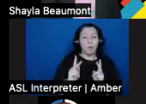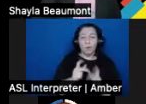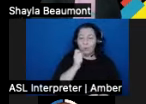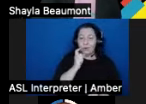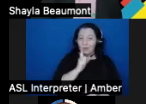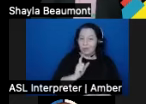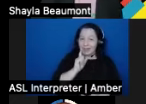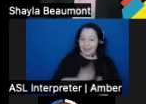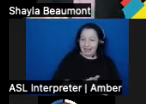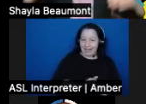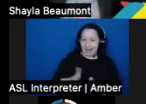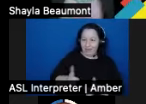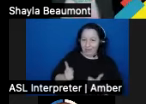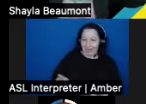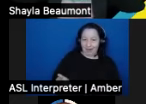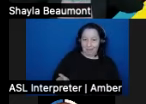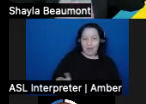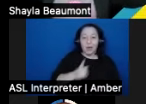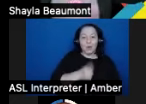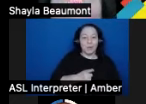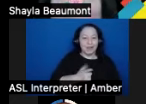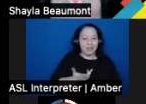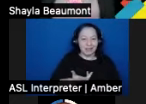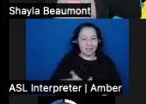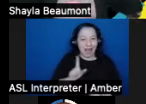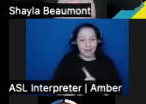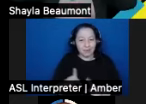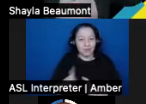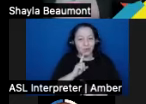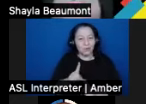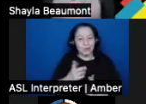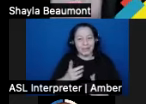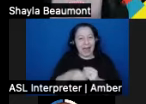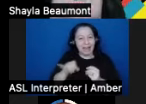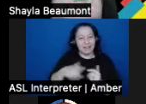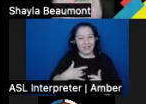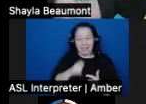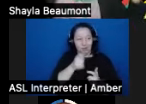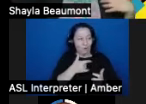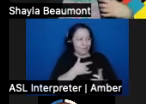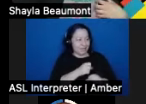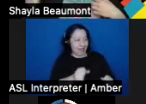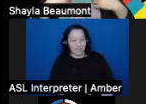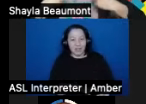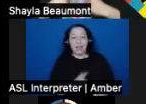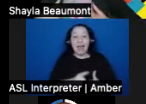add to the lack of safety, and then worrying about going to IHS and the gossip or information getting out.